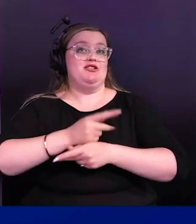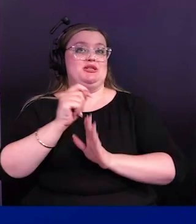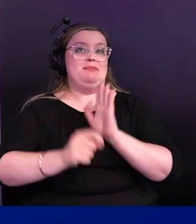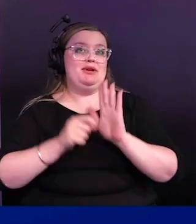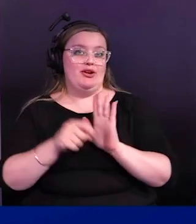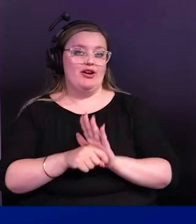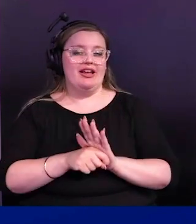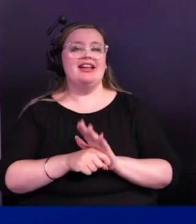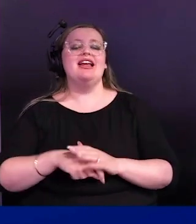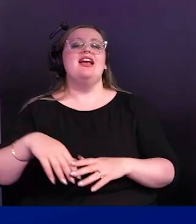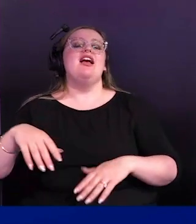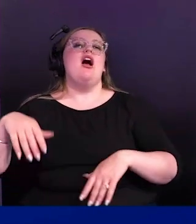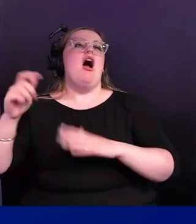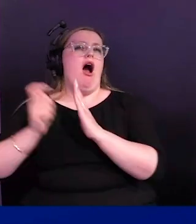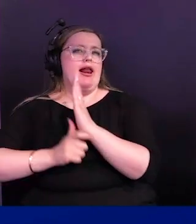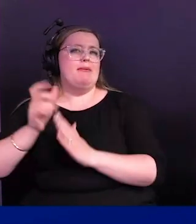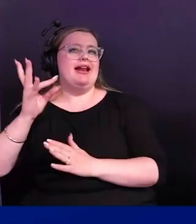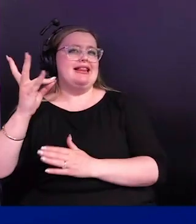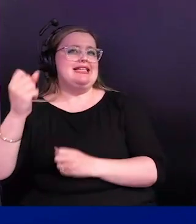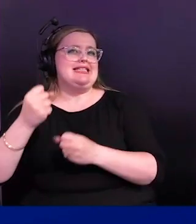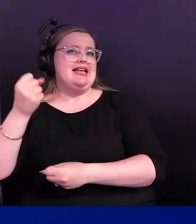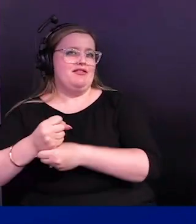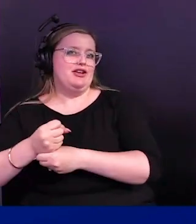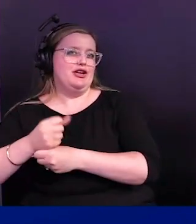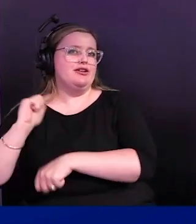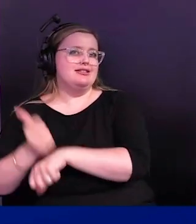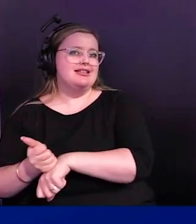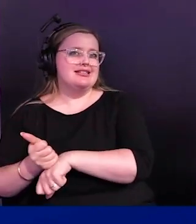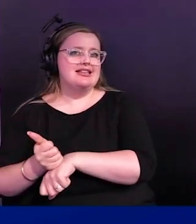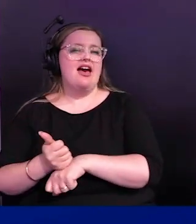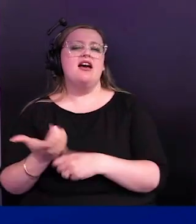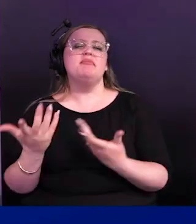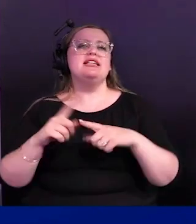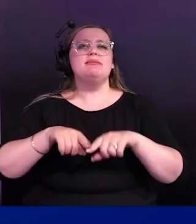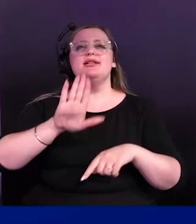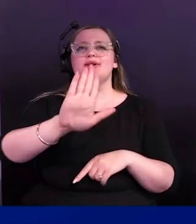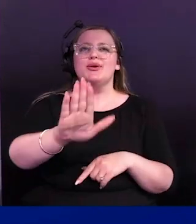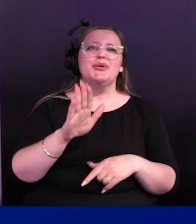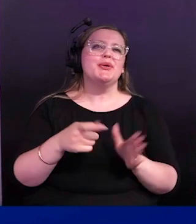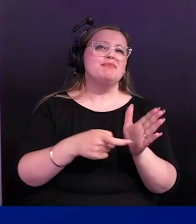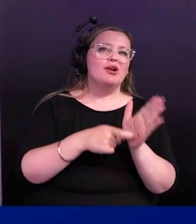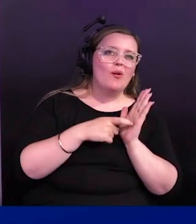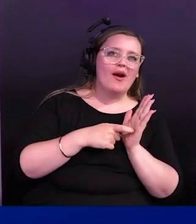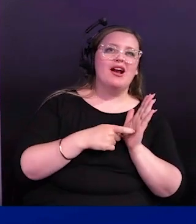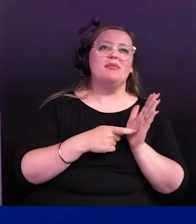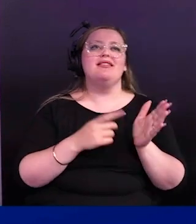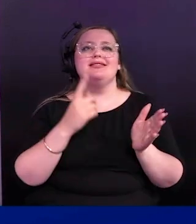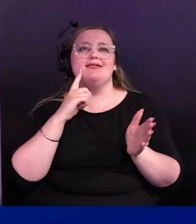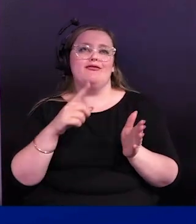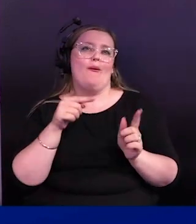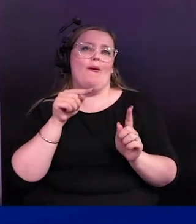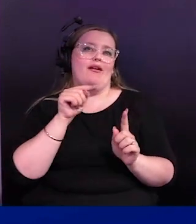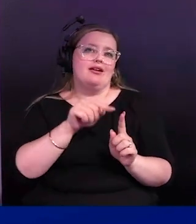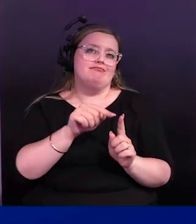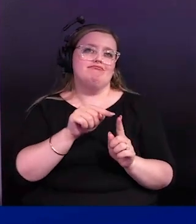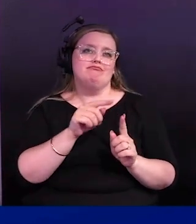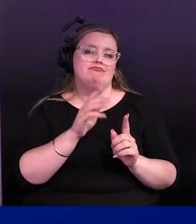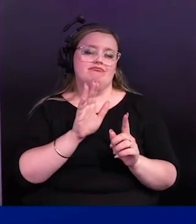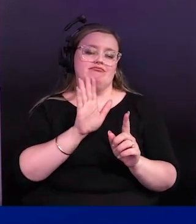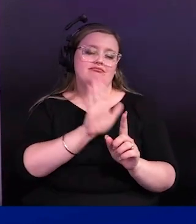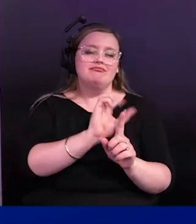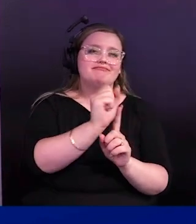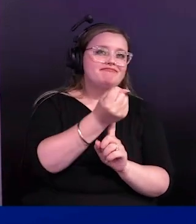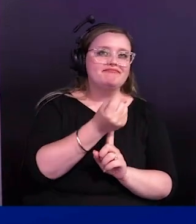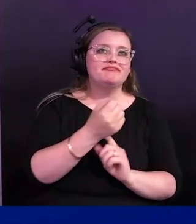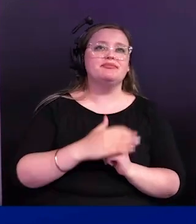can pick the retention period based on your compliance requirements or your use case requirements. For the data to be